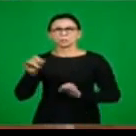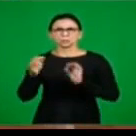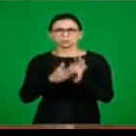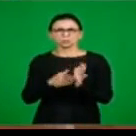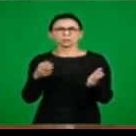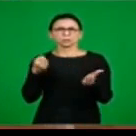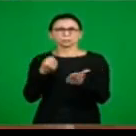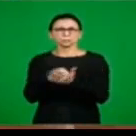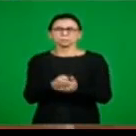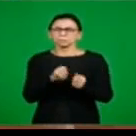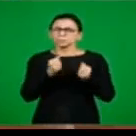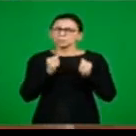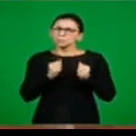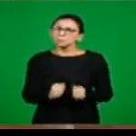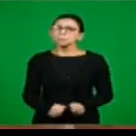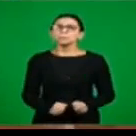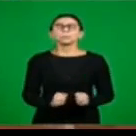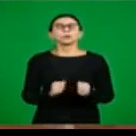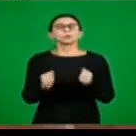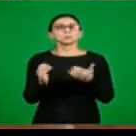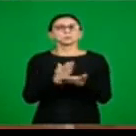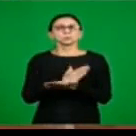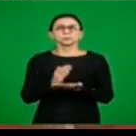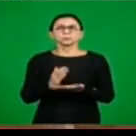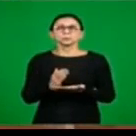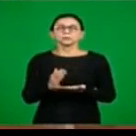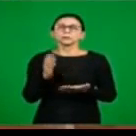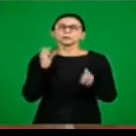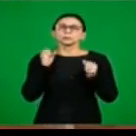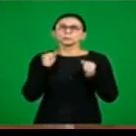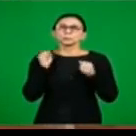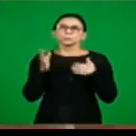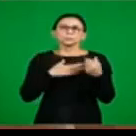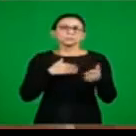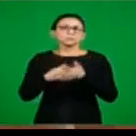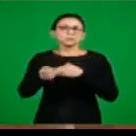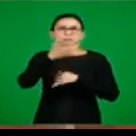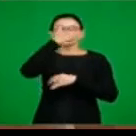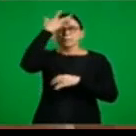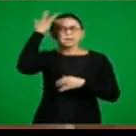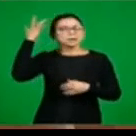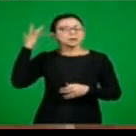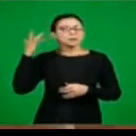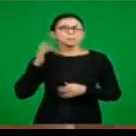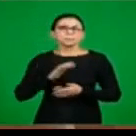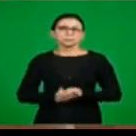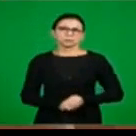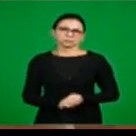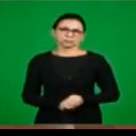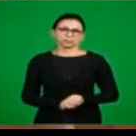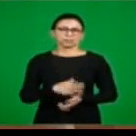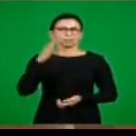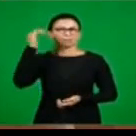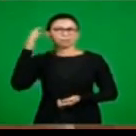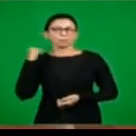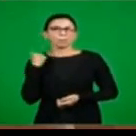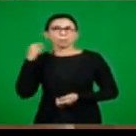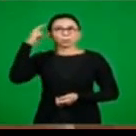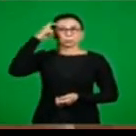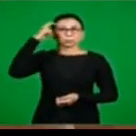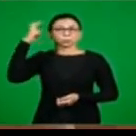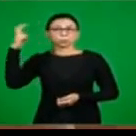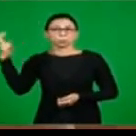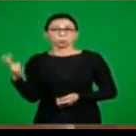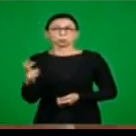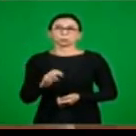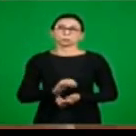be a great writer, may great author, may be the best man in the world, may be the person that thinks that he's the holiest, but the Lord's